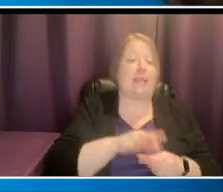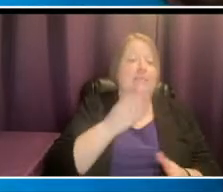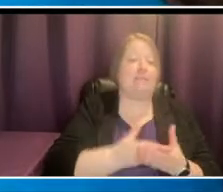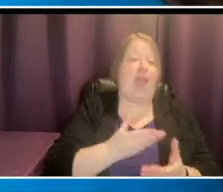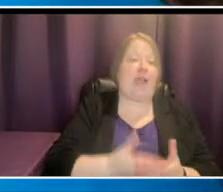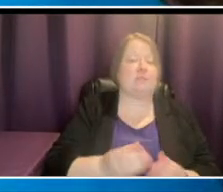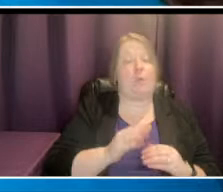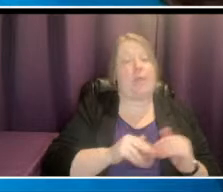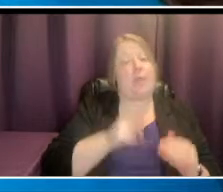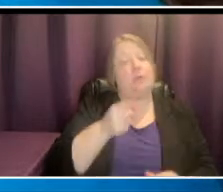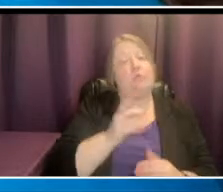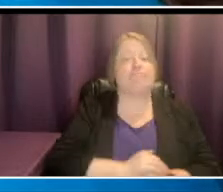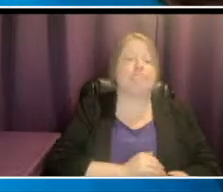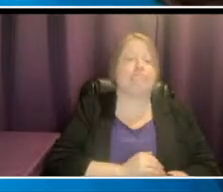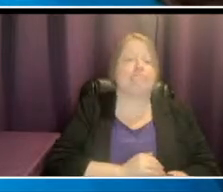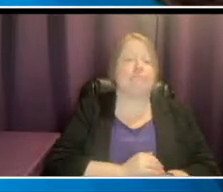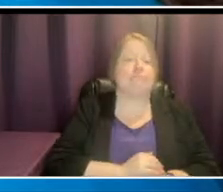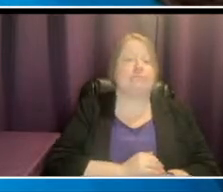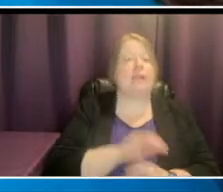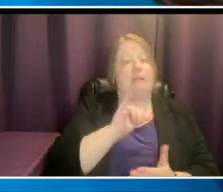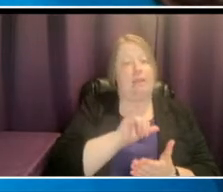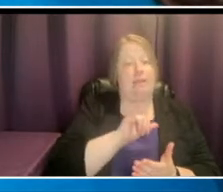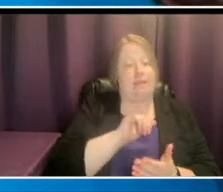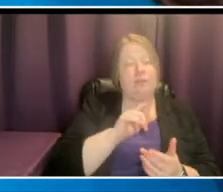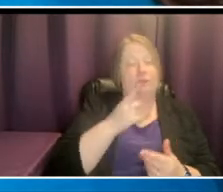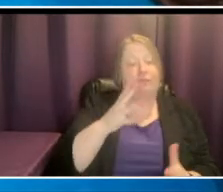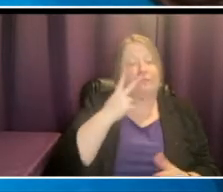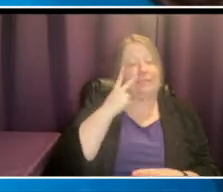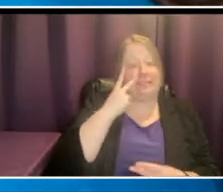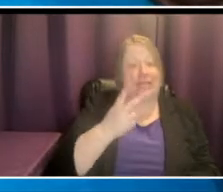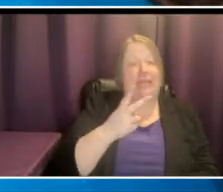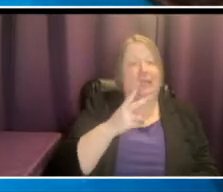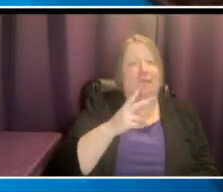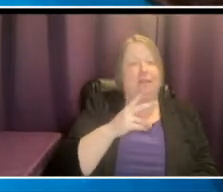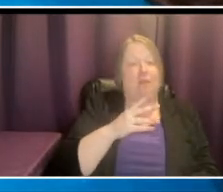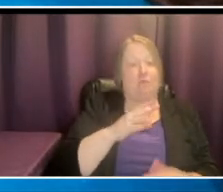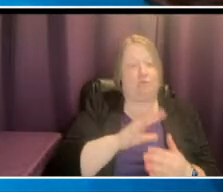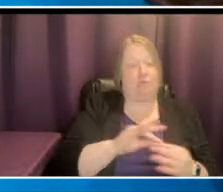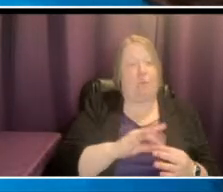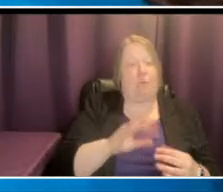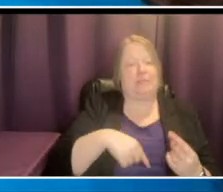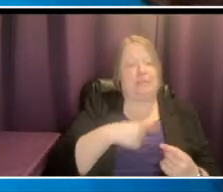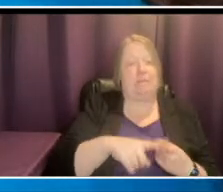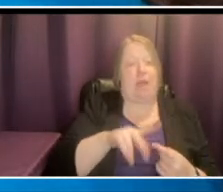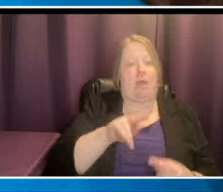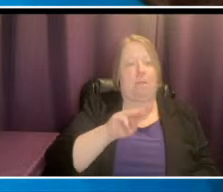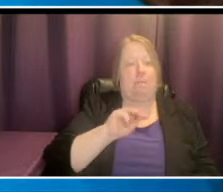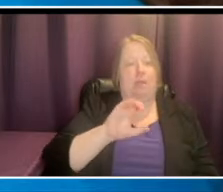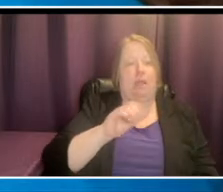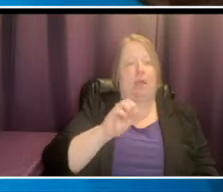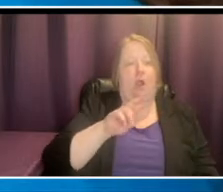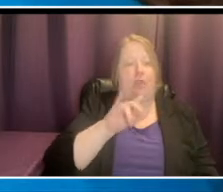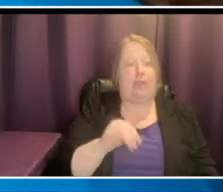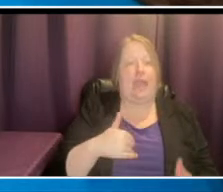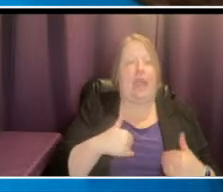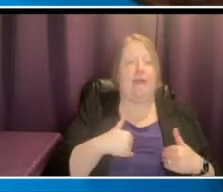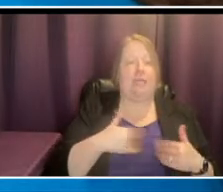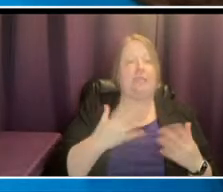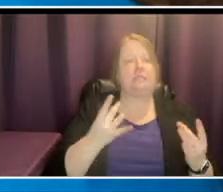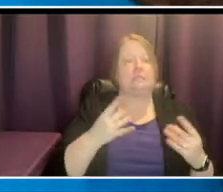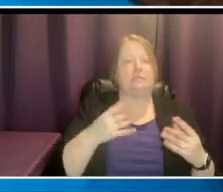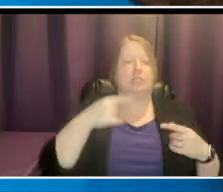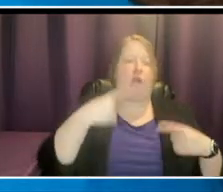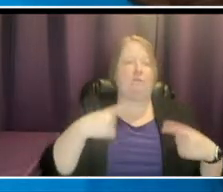you know, you've seen widespread reports of Kevin McCarthy and the president having basically a swearing conversation. That's when the swearing commenced,